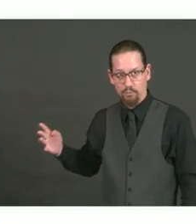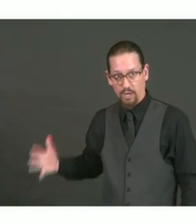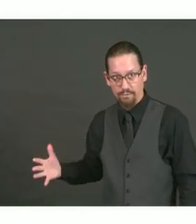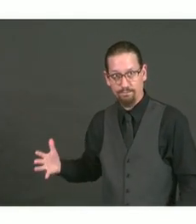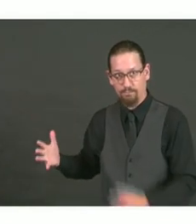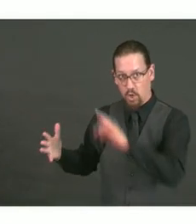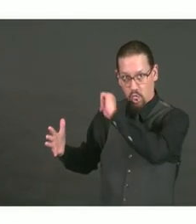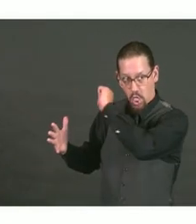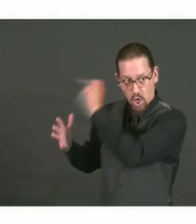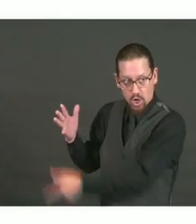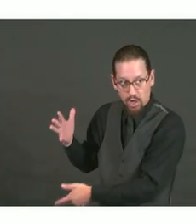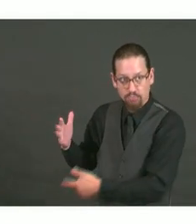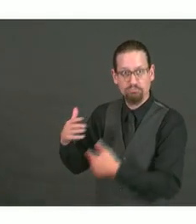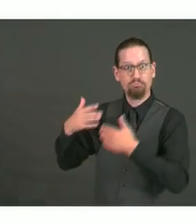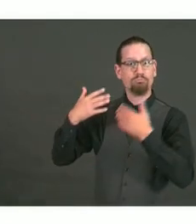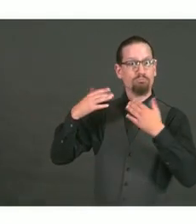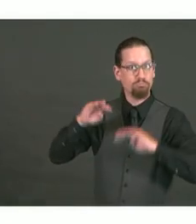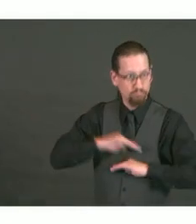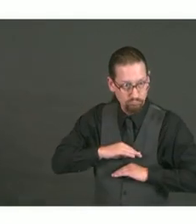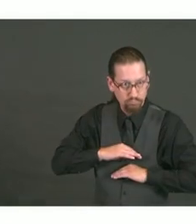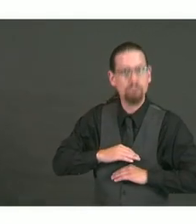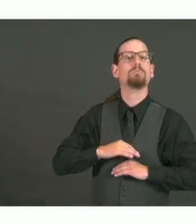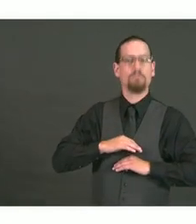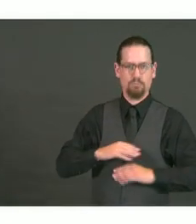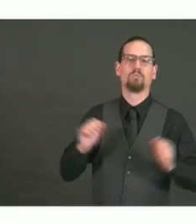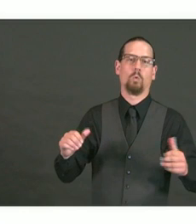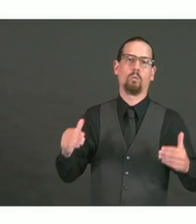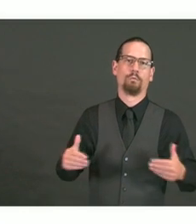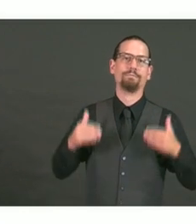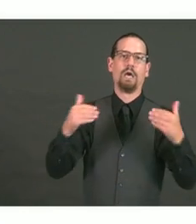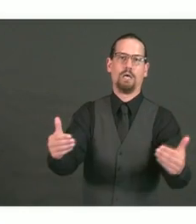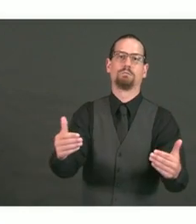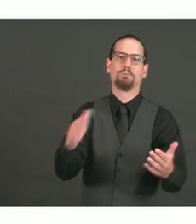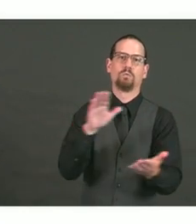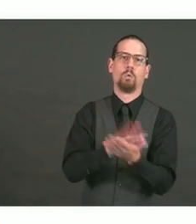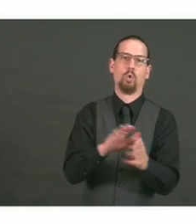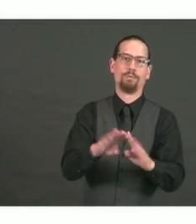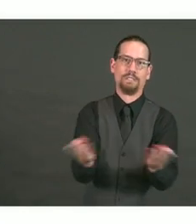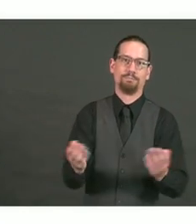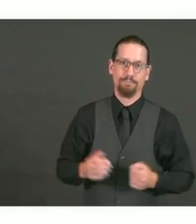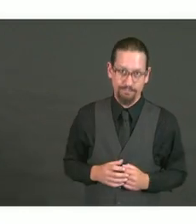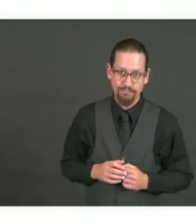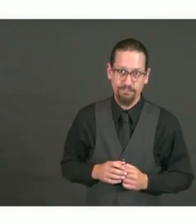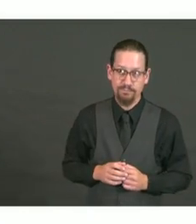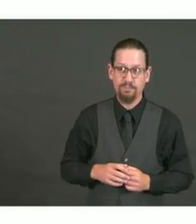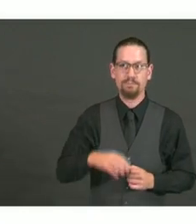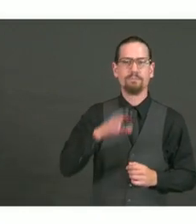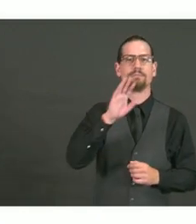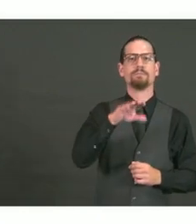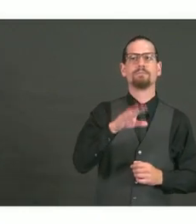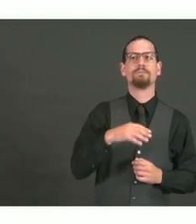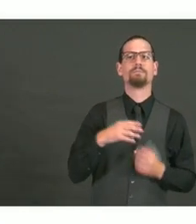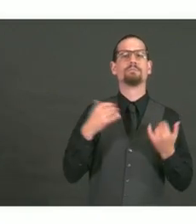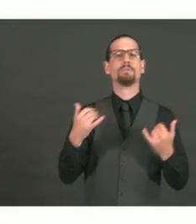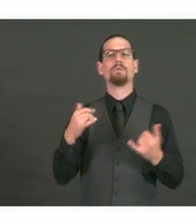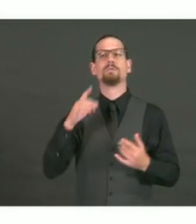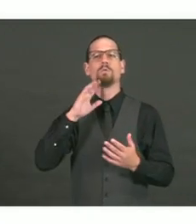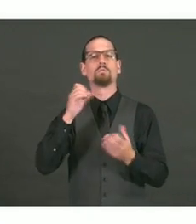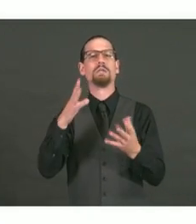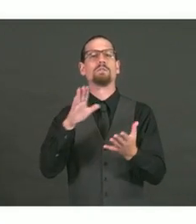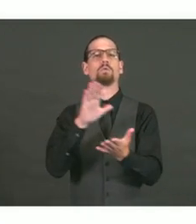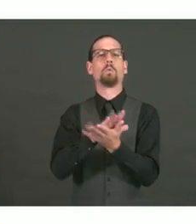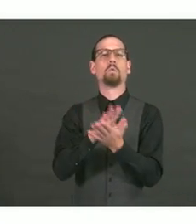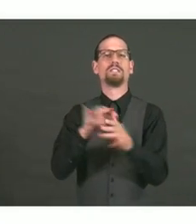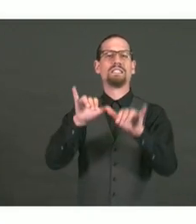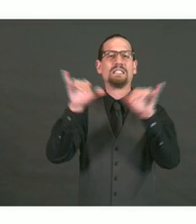which is the municipal case incidence rate. Not every community is the same. We know that. So what's